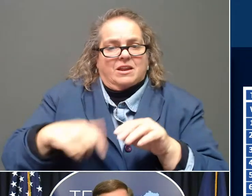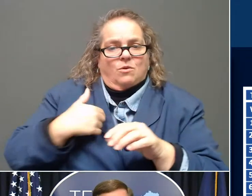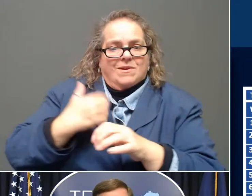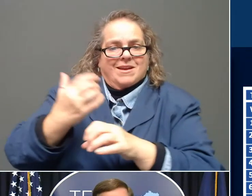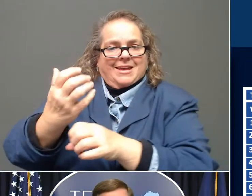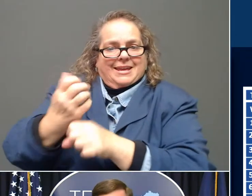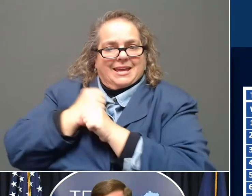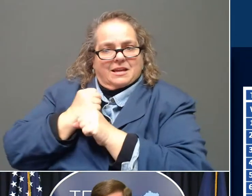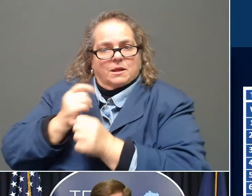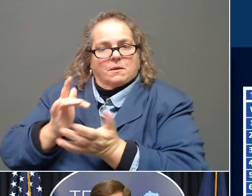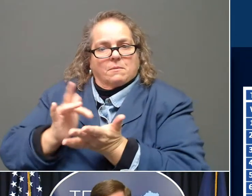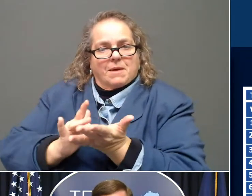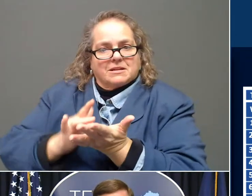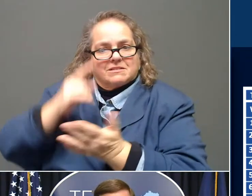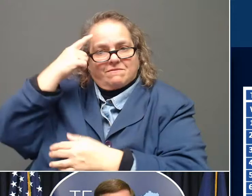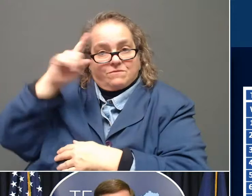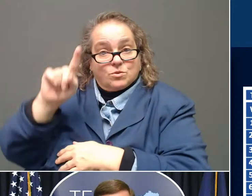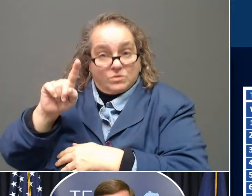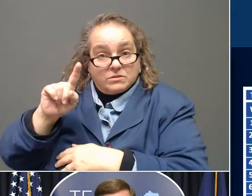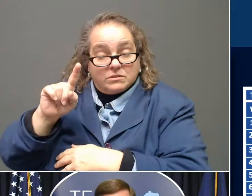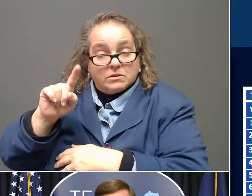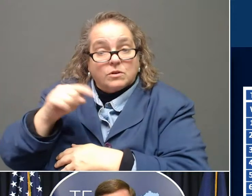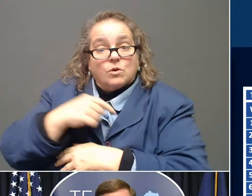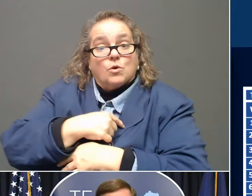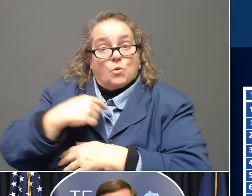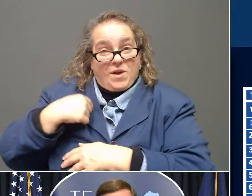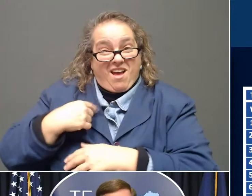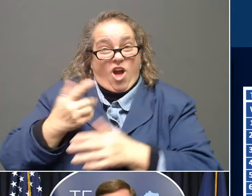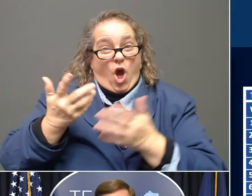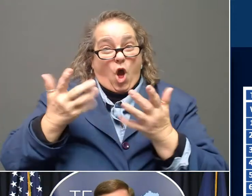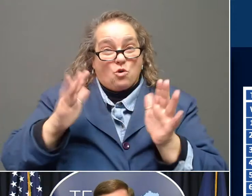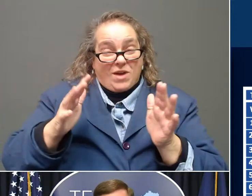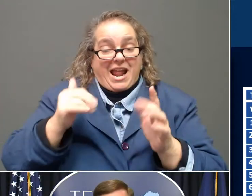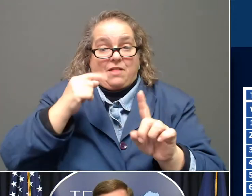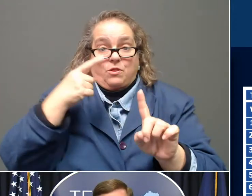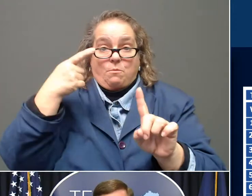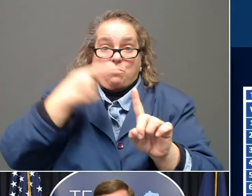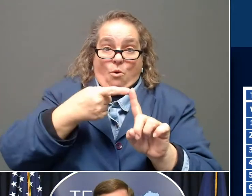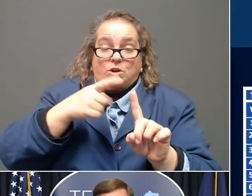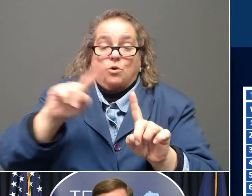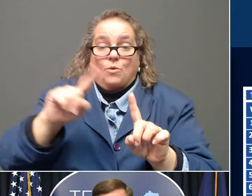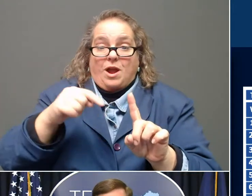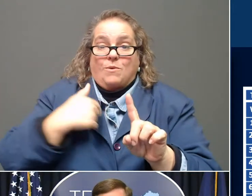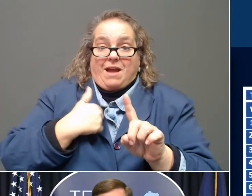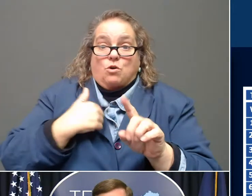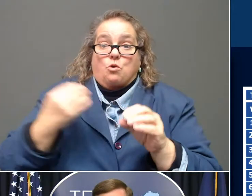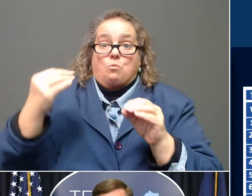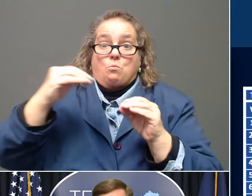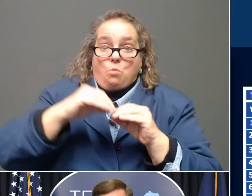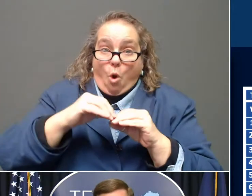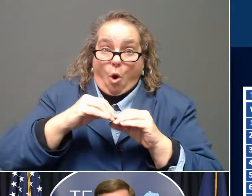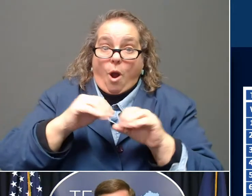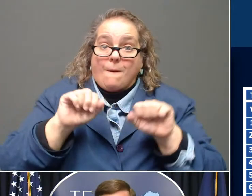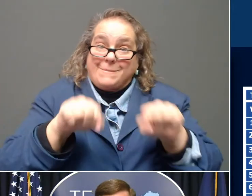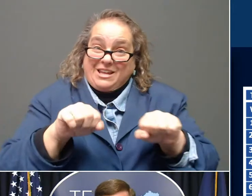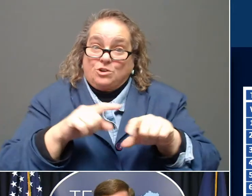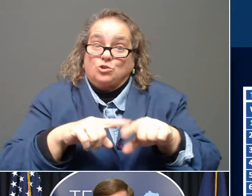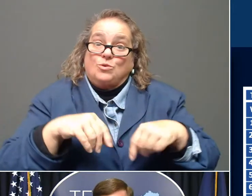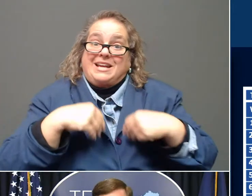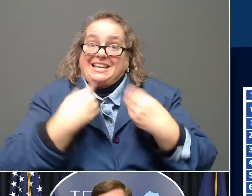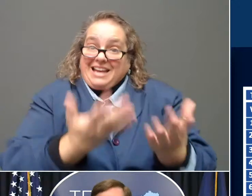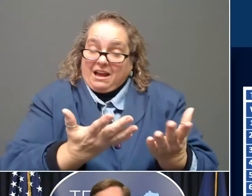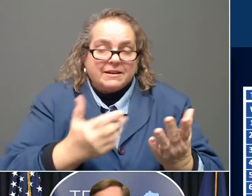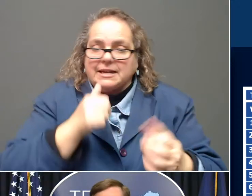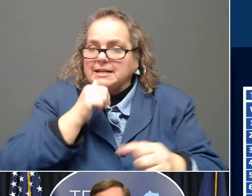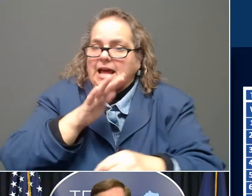All right, let's get on to what I believe is other good news, and that's our vaccination efforts. Can we show our chart